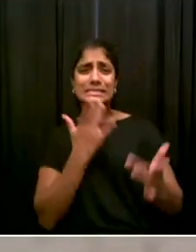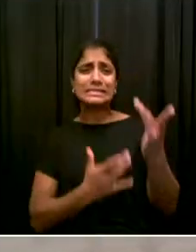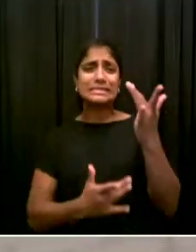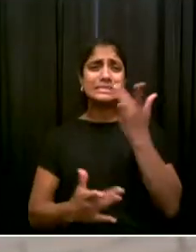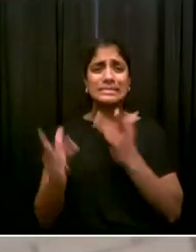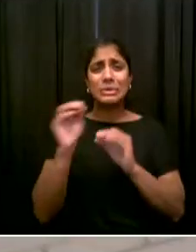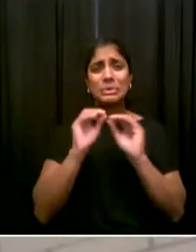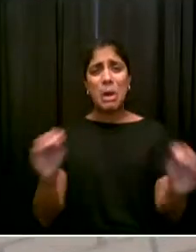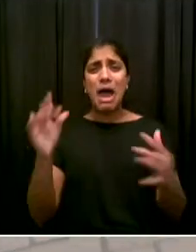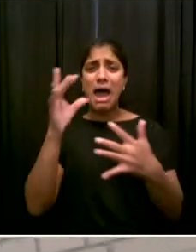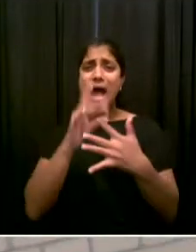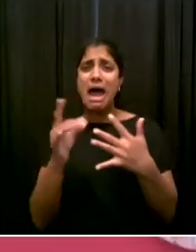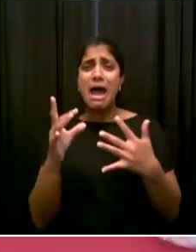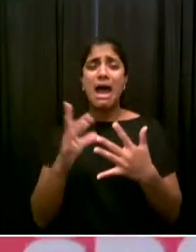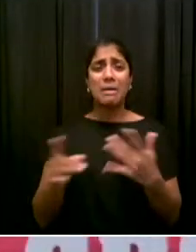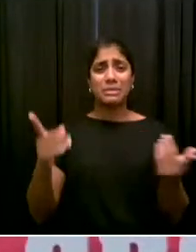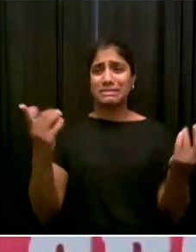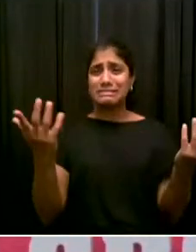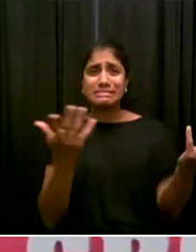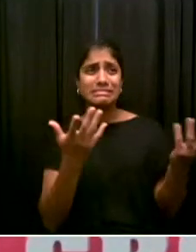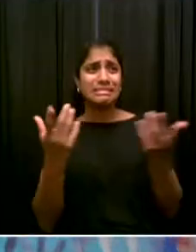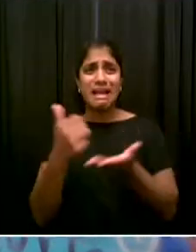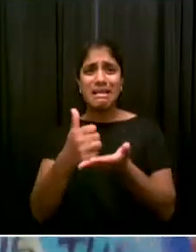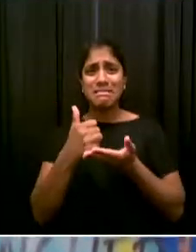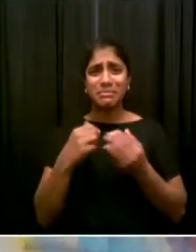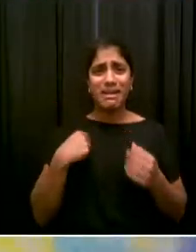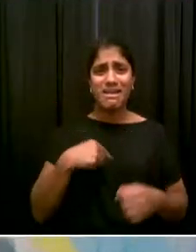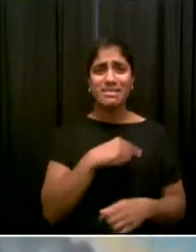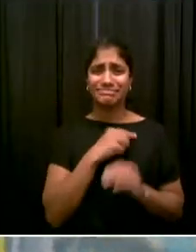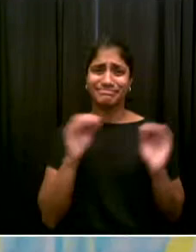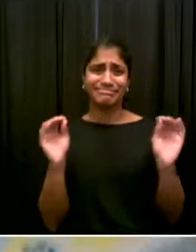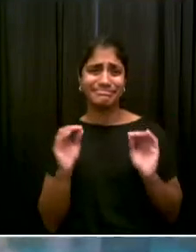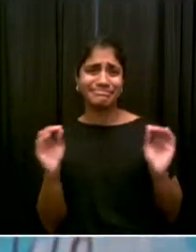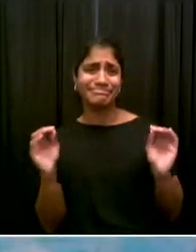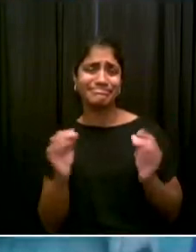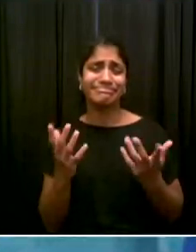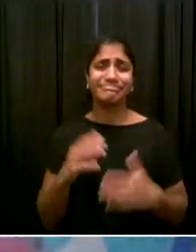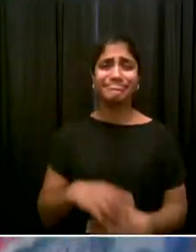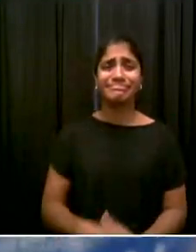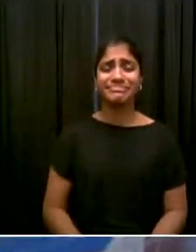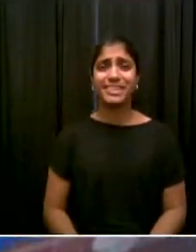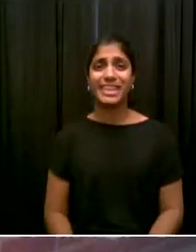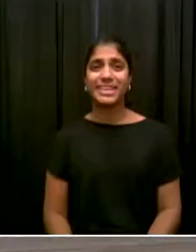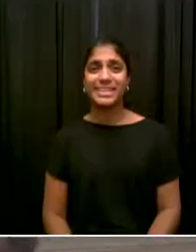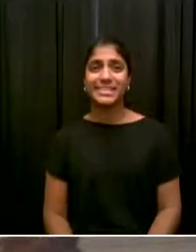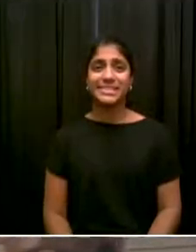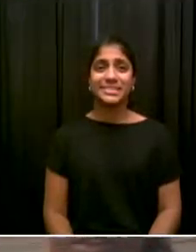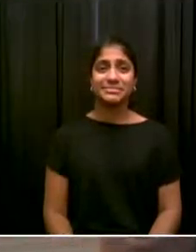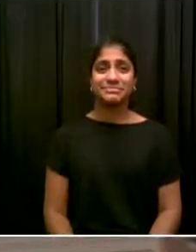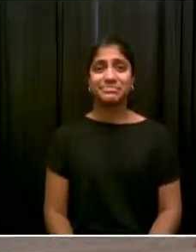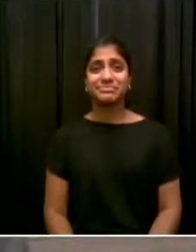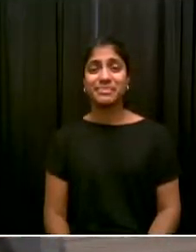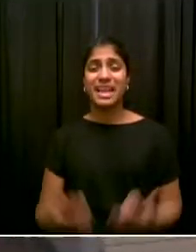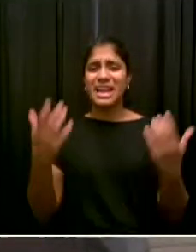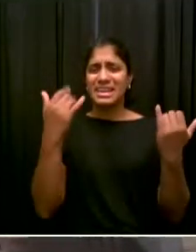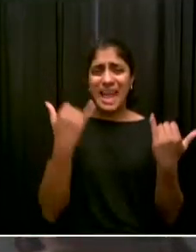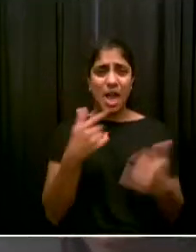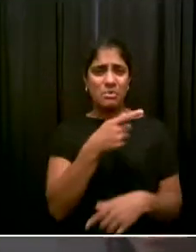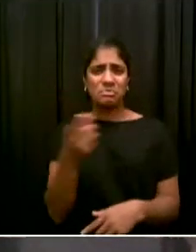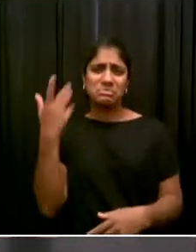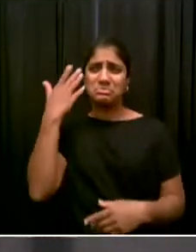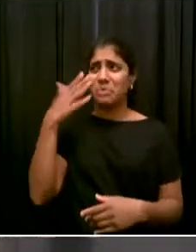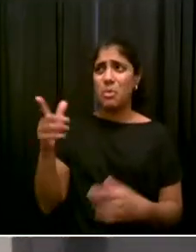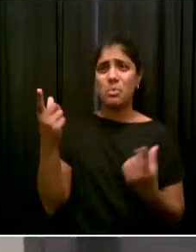with shadies. Then you gon' know what I mean. Then you gon' know what I mean, be a queen. They gon' know what I